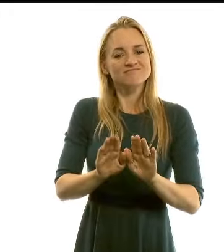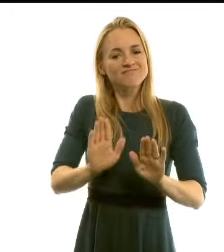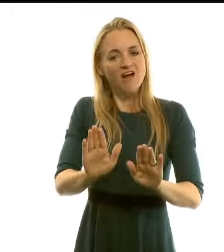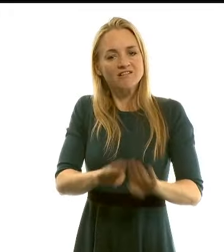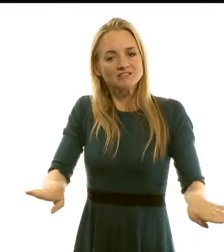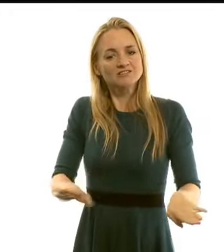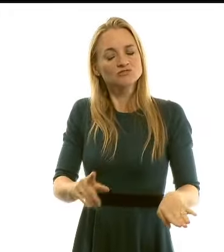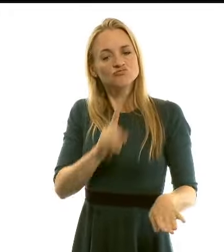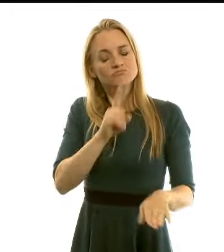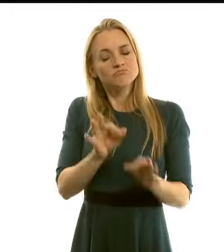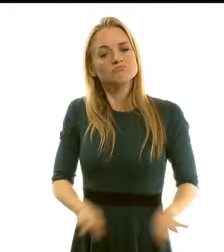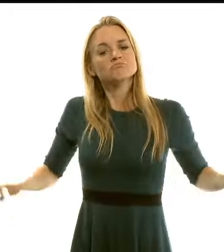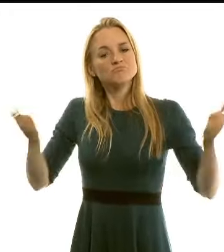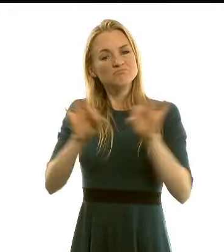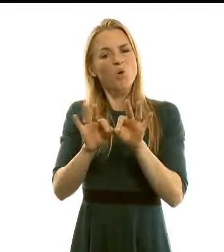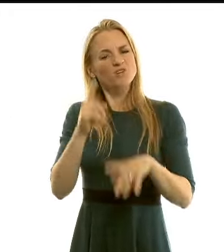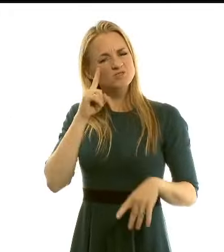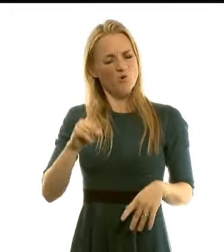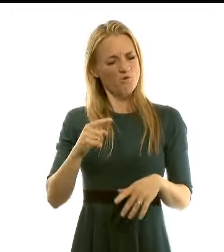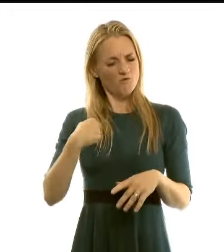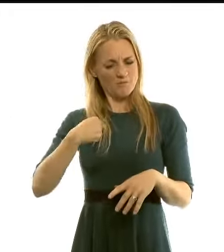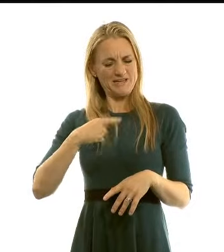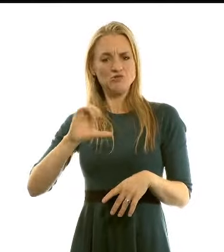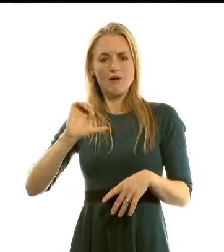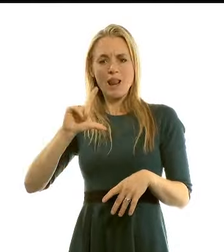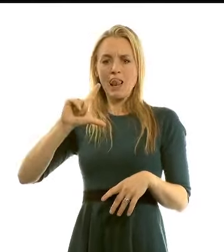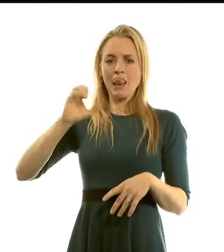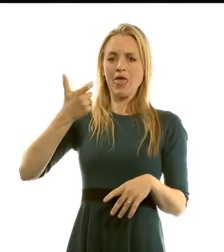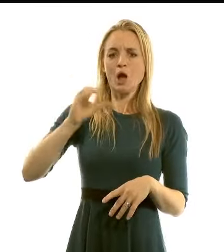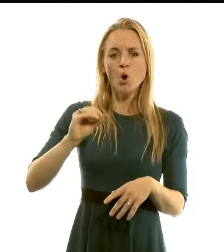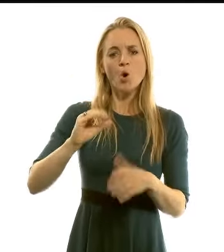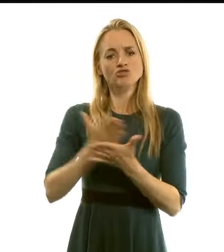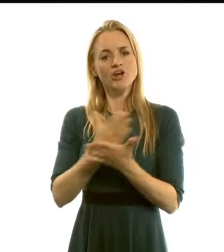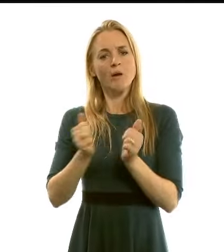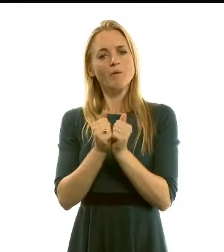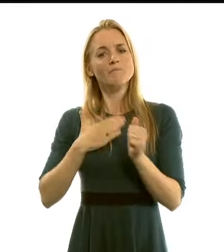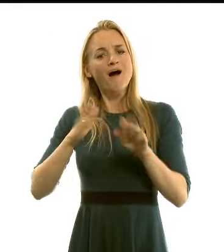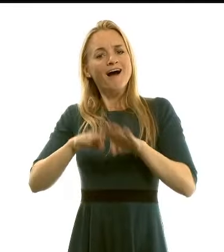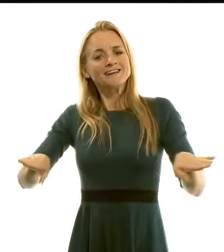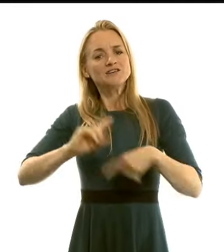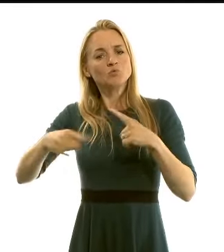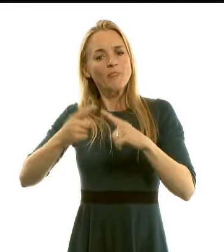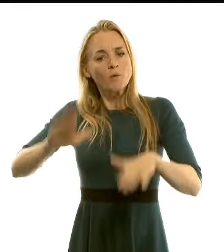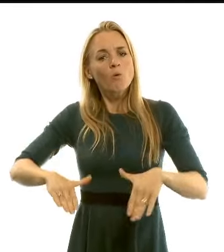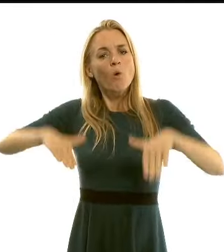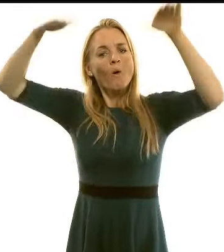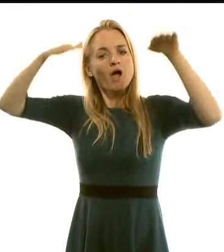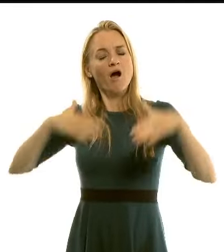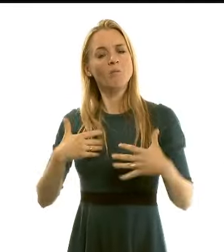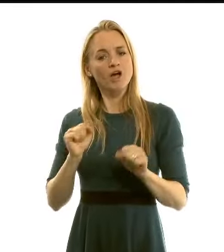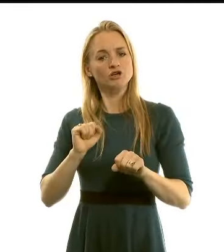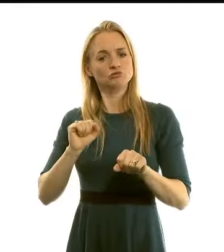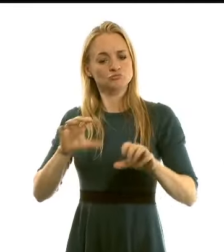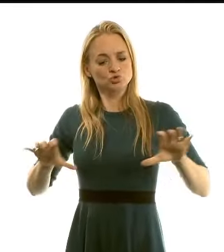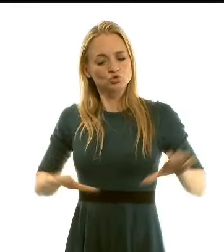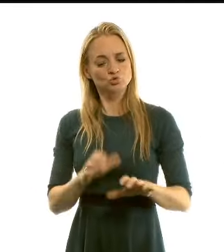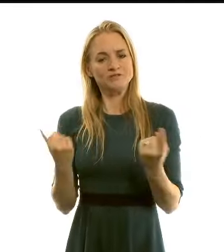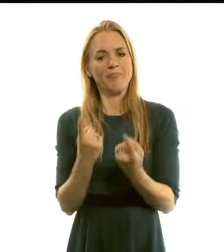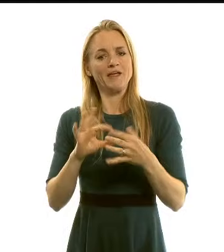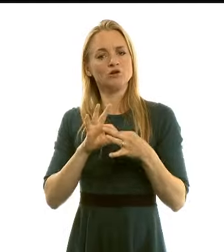were growing up, and to be able to do that together, that's a very rewarding experience. Well, Jon, let's talk